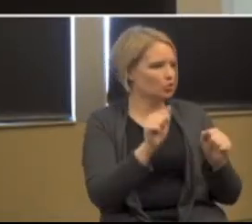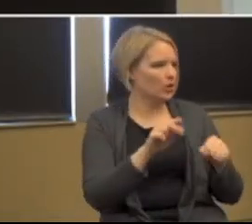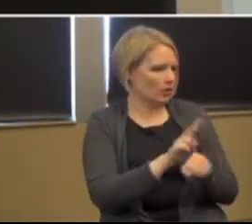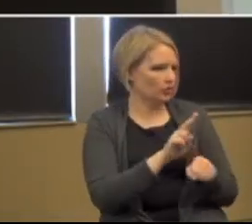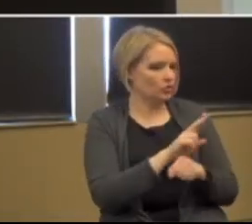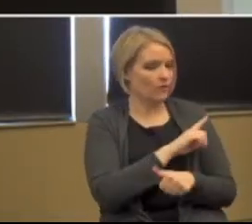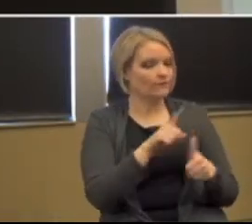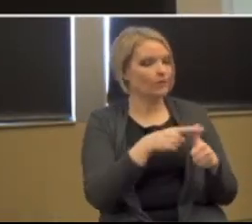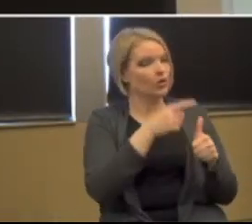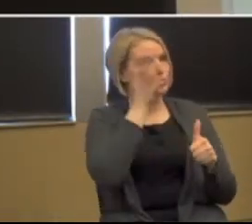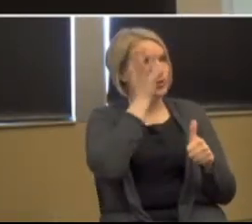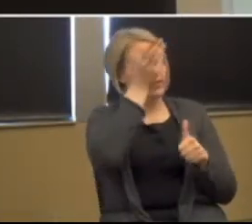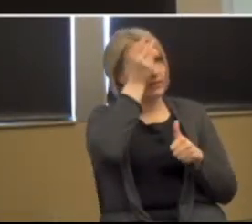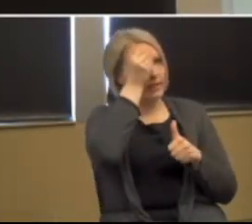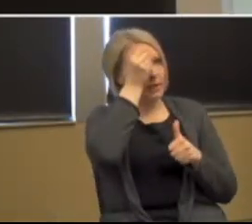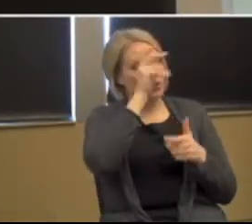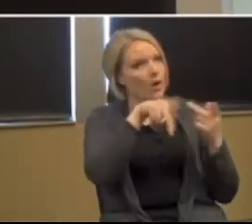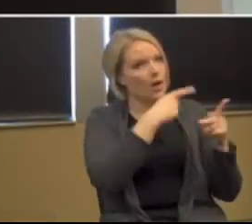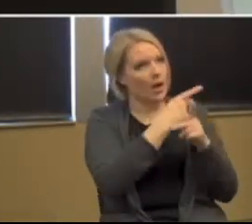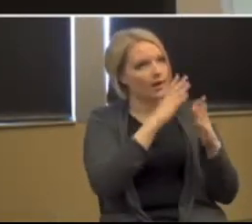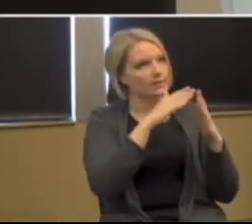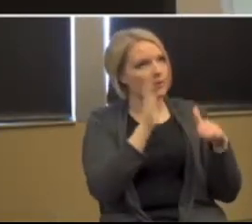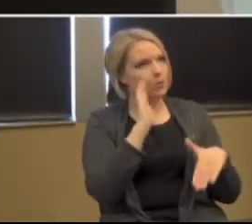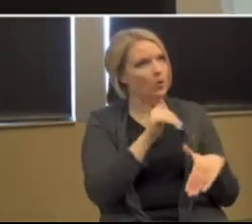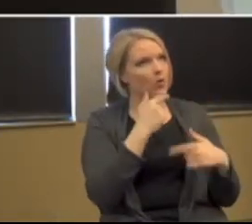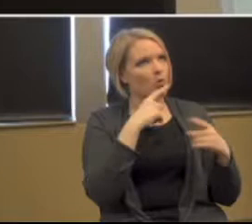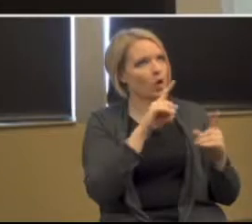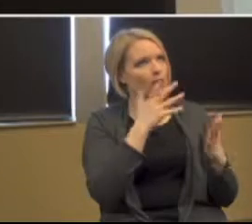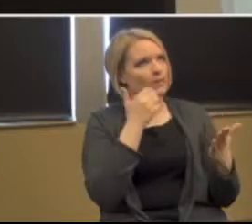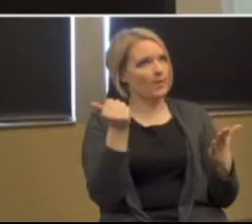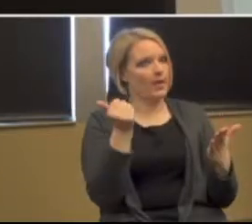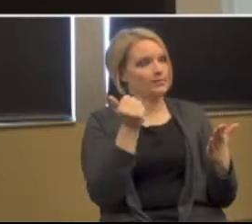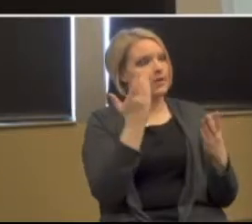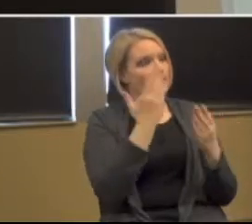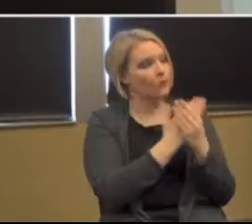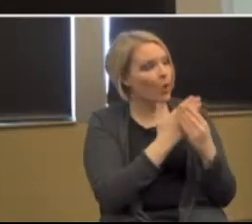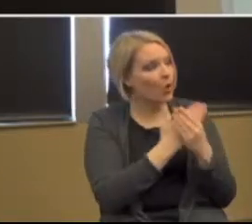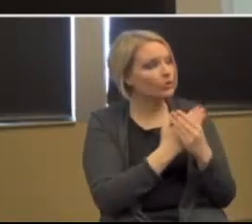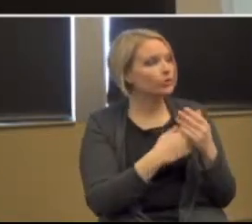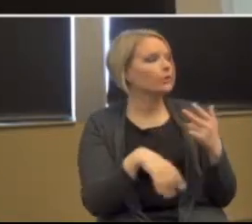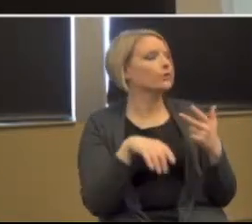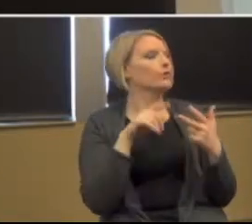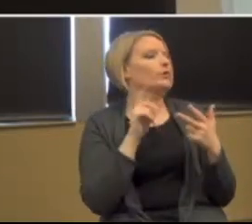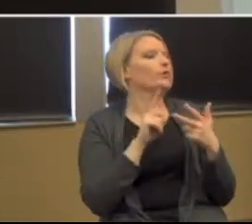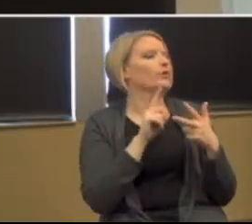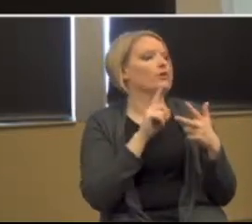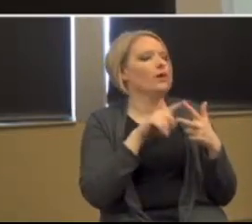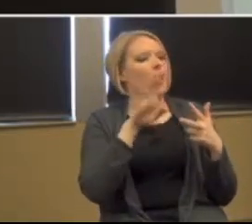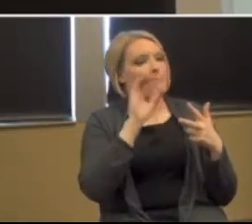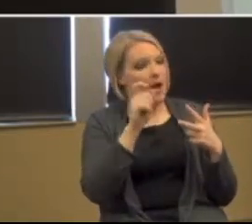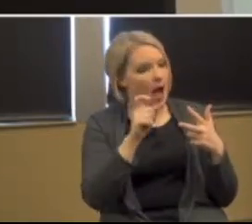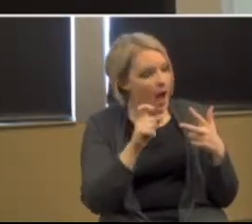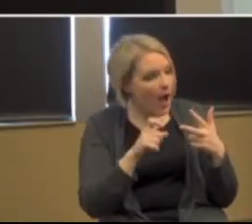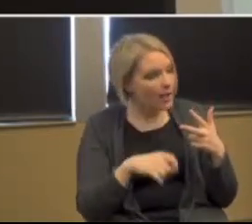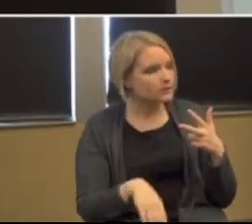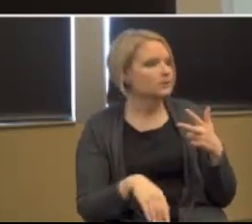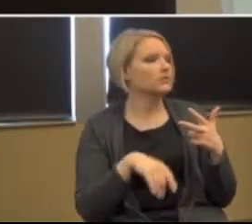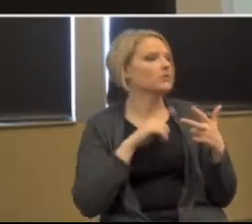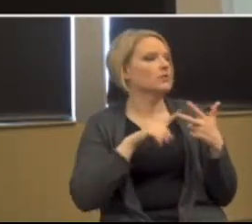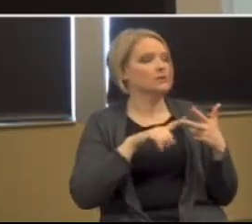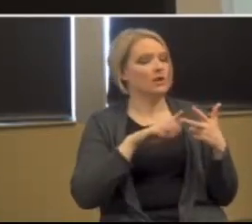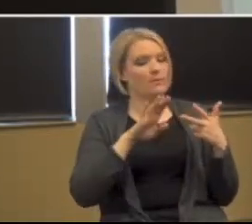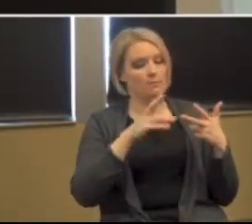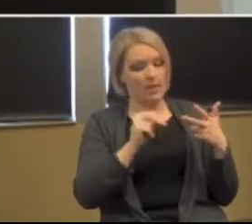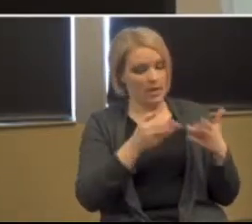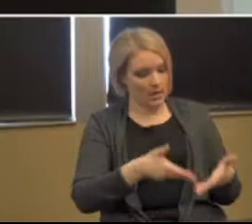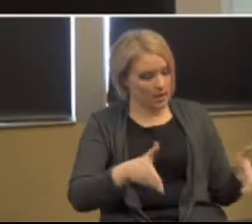use. So first you're going to think about, what kind of system do you think would work? Do you want to do folders? Do you want to use boxes and create bins?